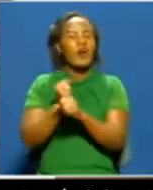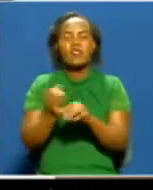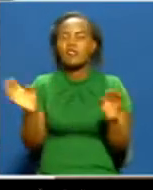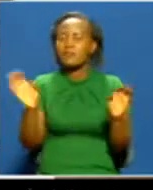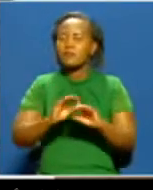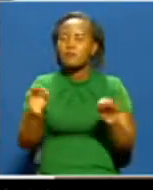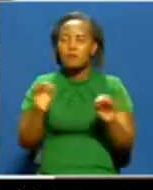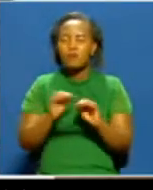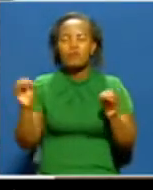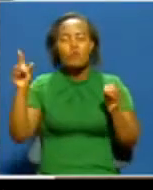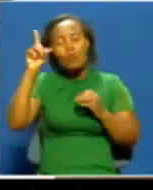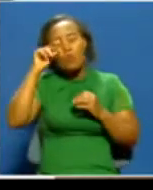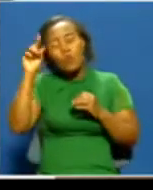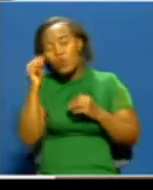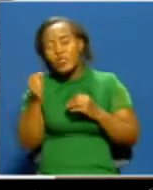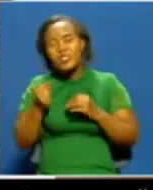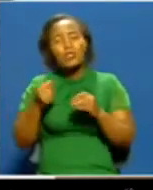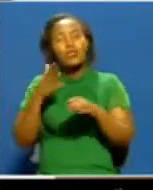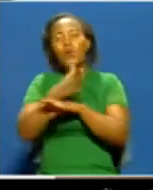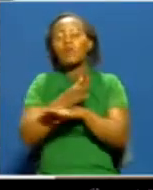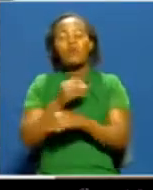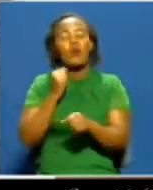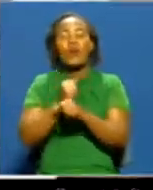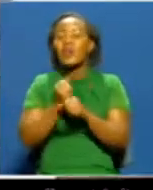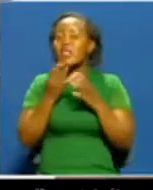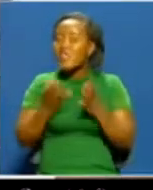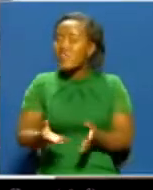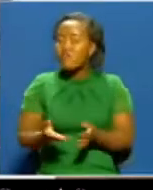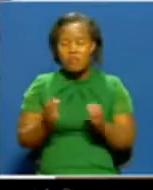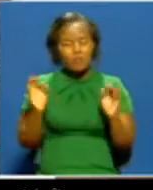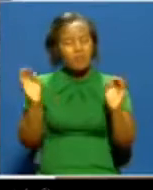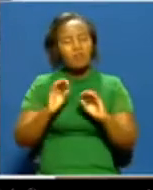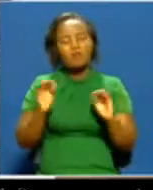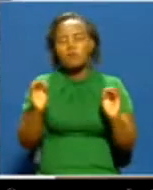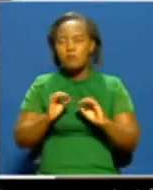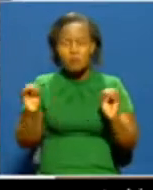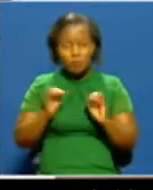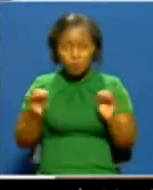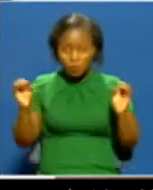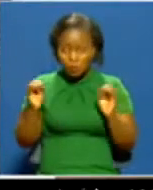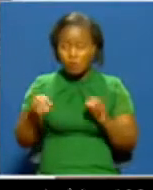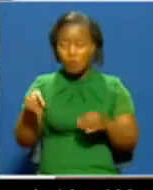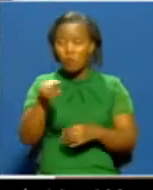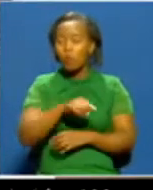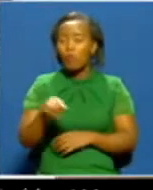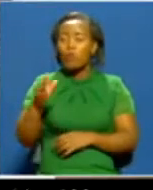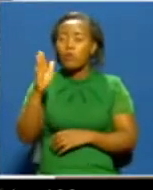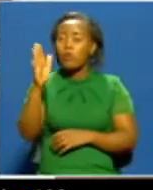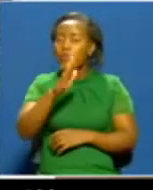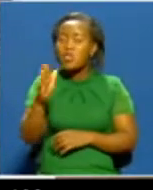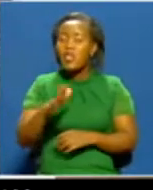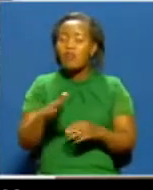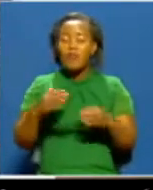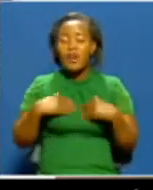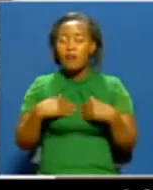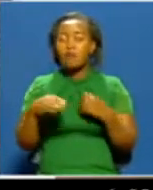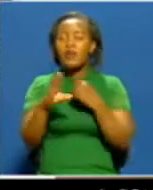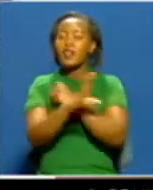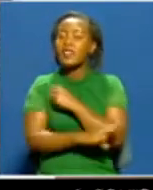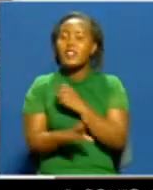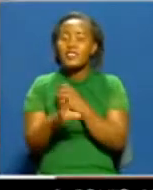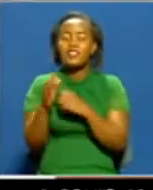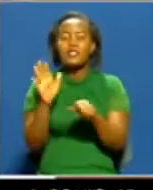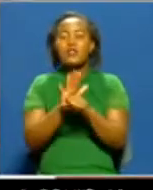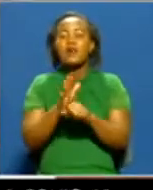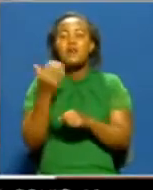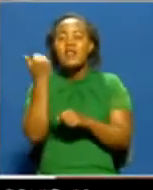overwhelmed. So at no time did we have the entire country having so many patients that people would not be